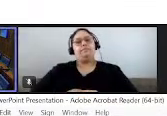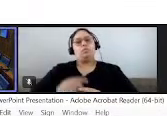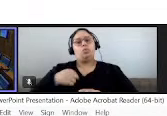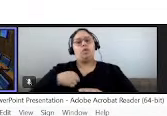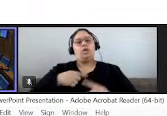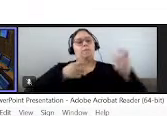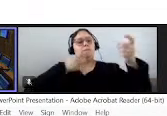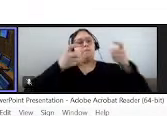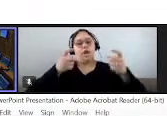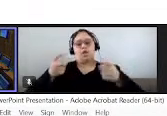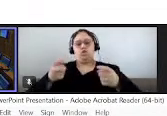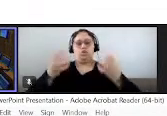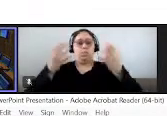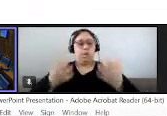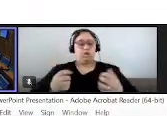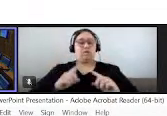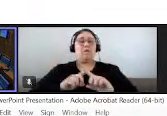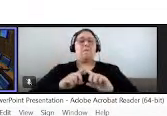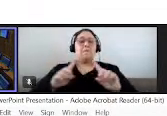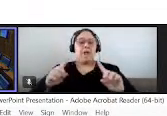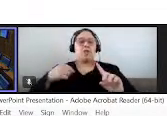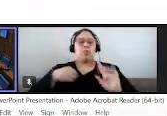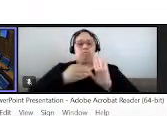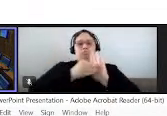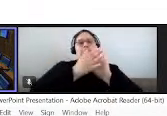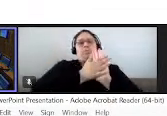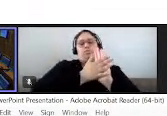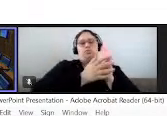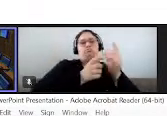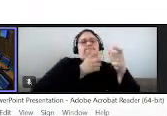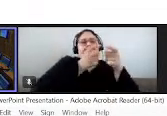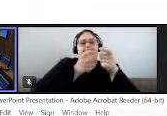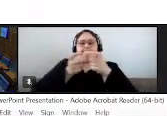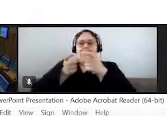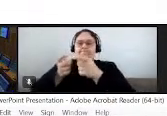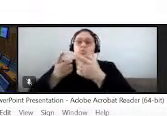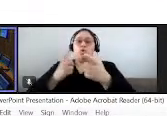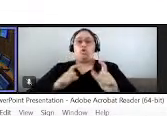manage the budget. But we have put measures in place where committees